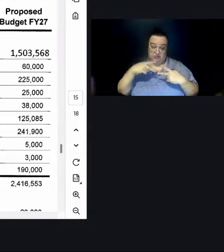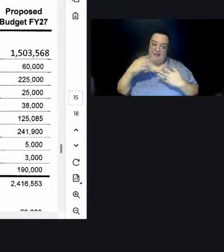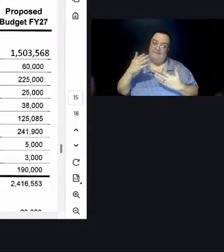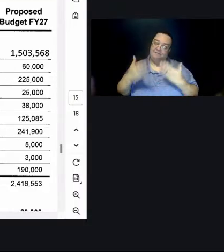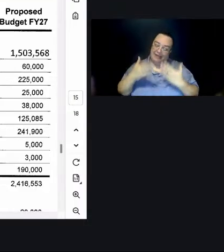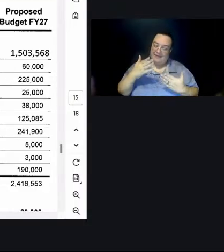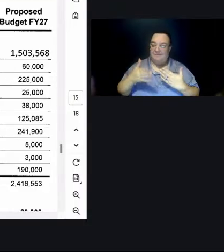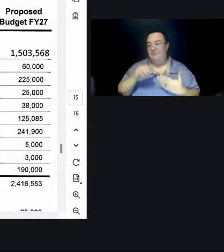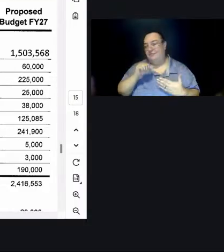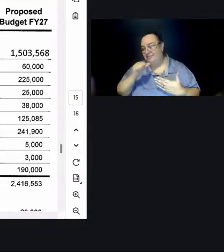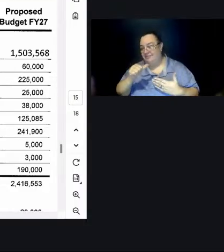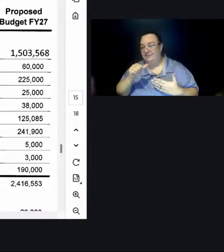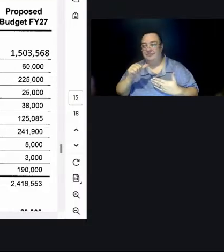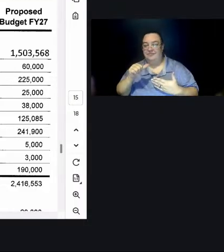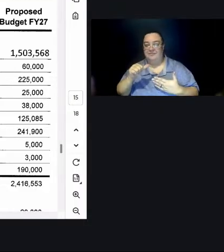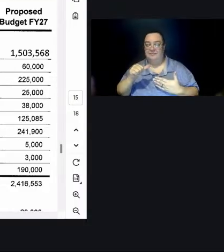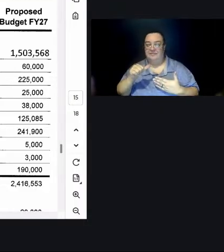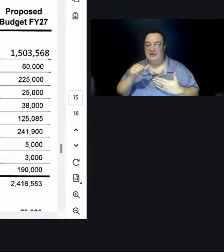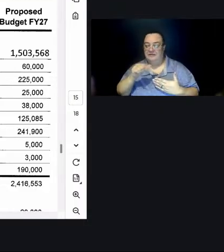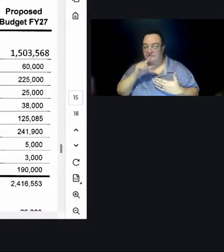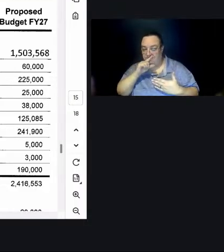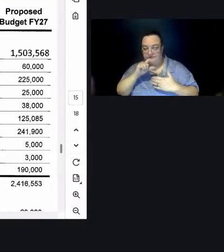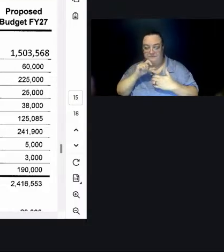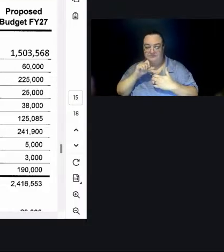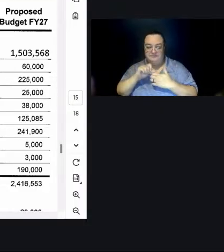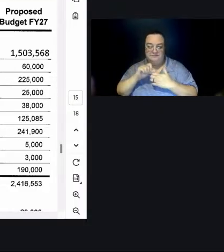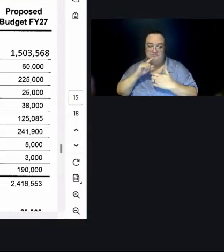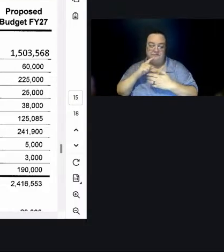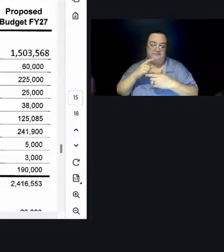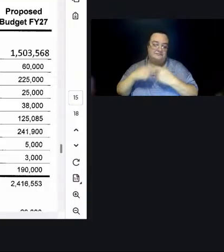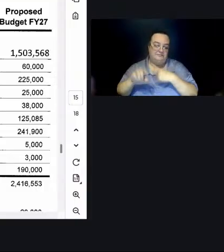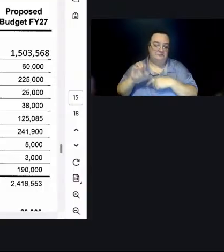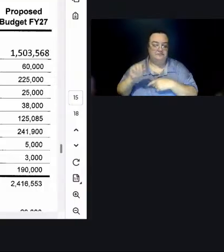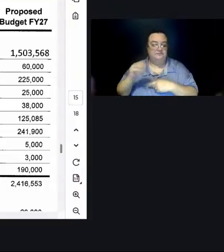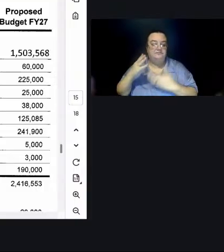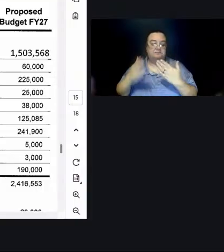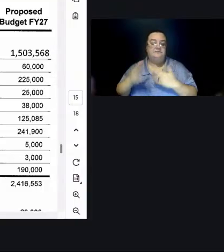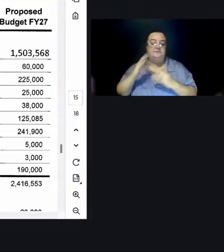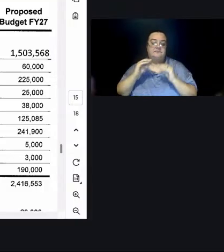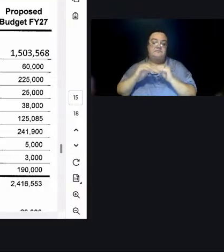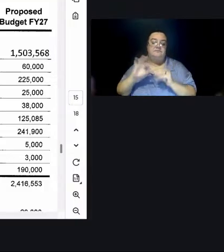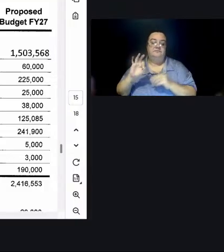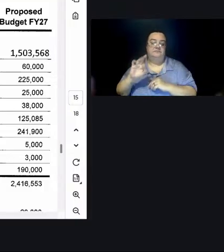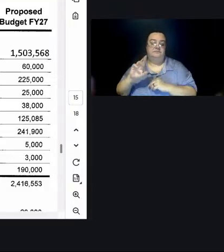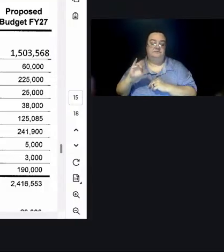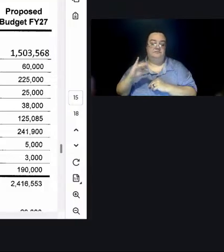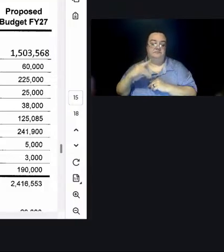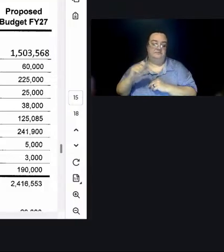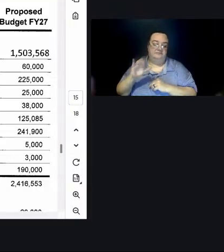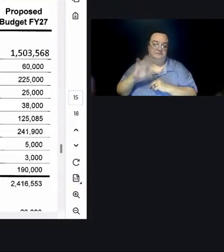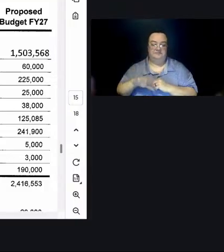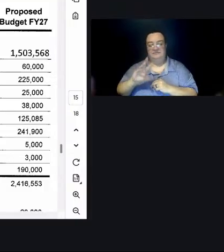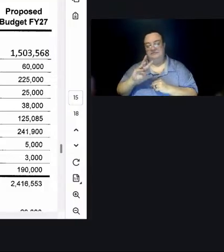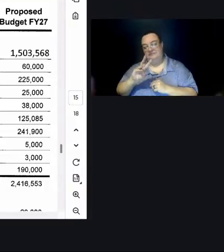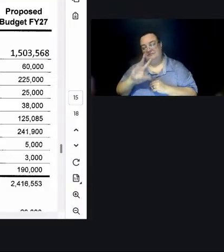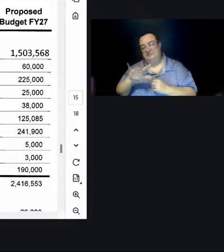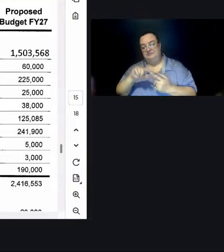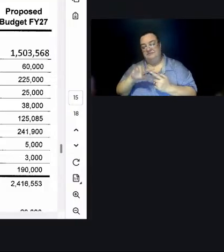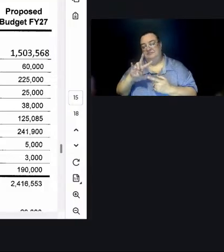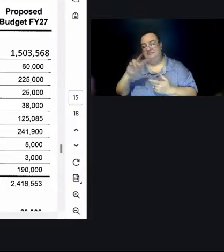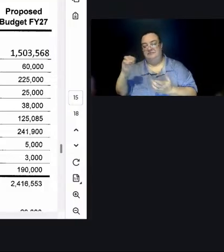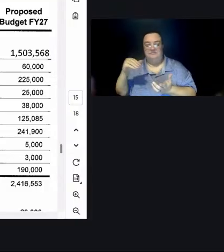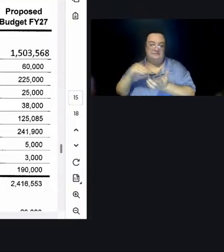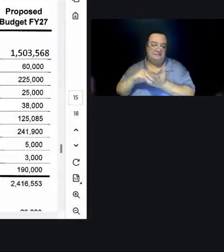actually supplant the overtime, would probably be with fringe about $65,000 to $70,000. So